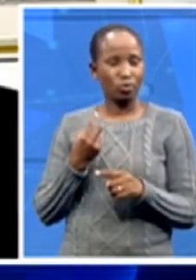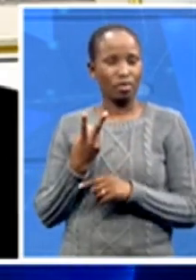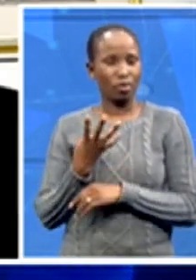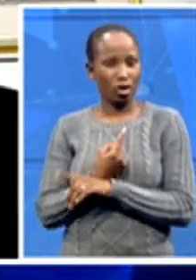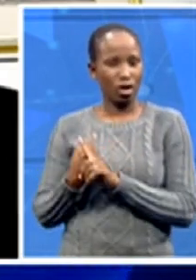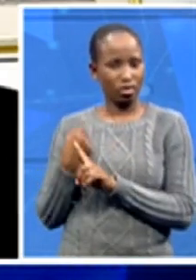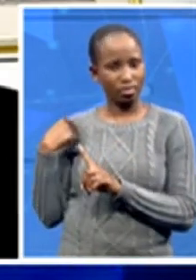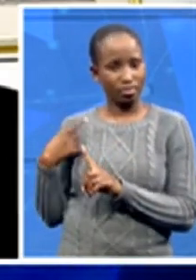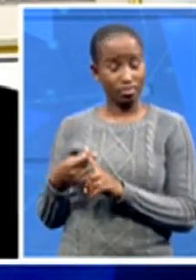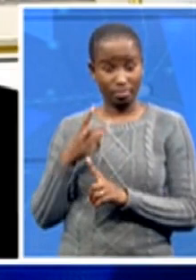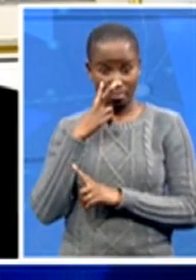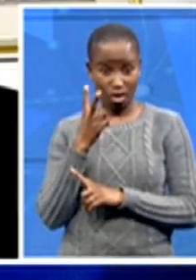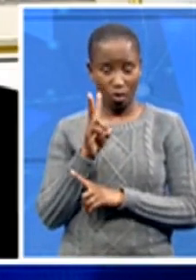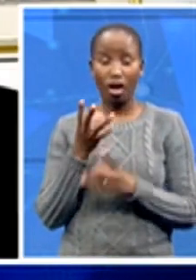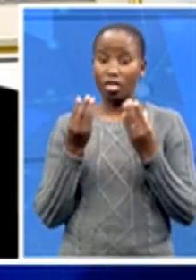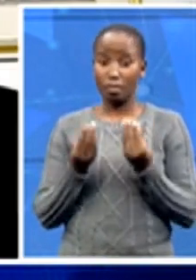in, that number is at